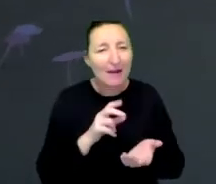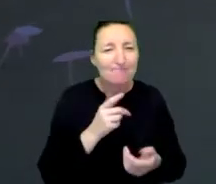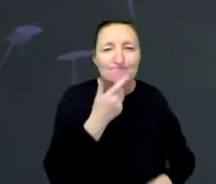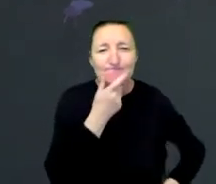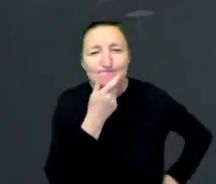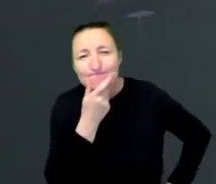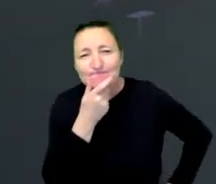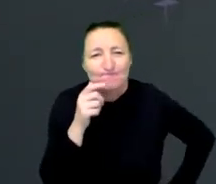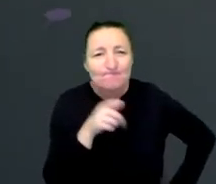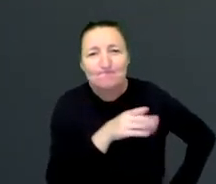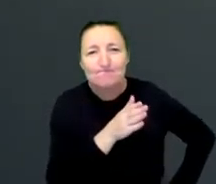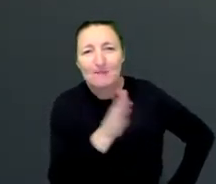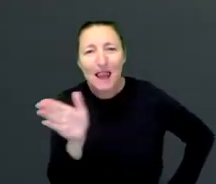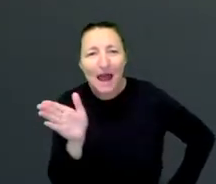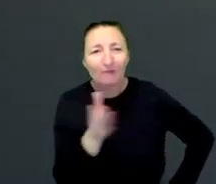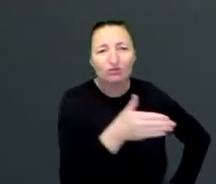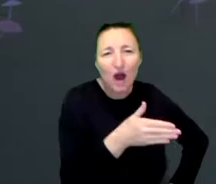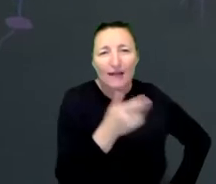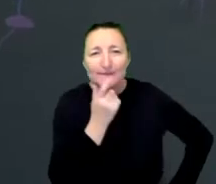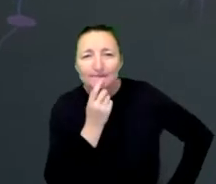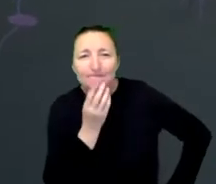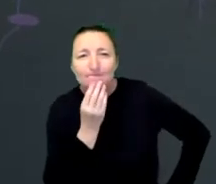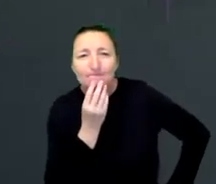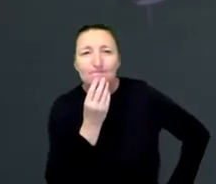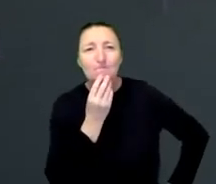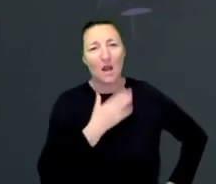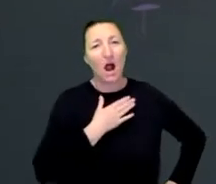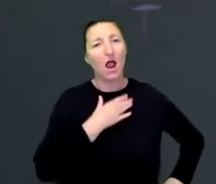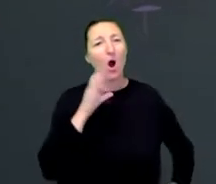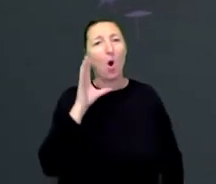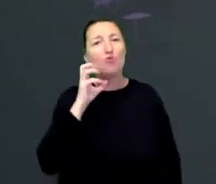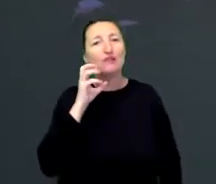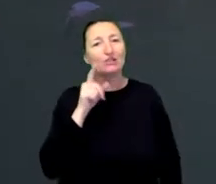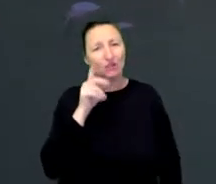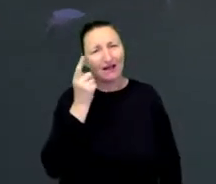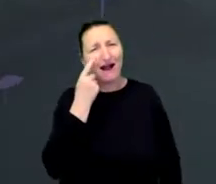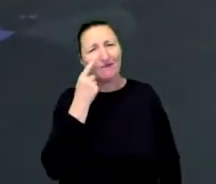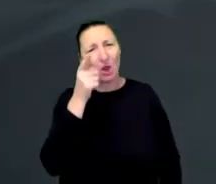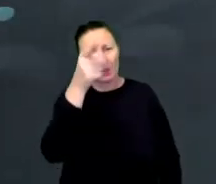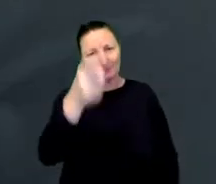Which direction do you all think? I like the look of that orange one. This one? Yeah. Cool.